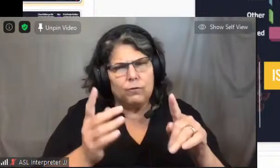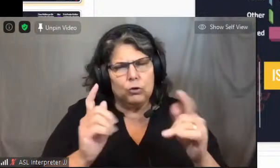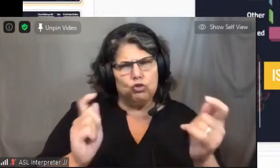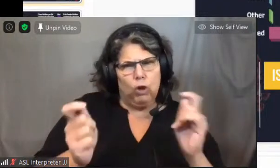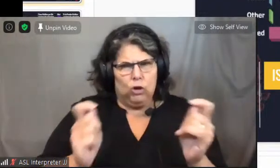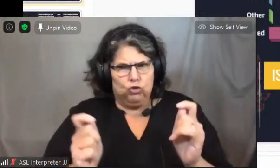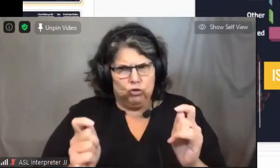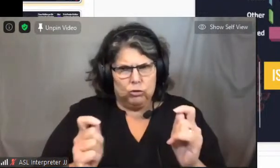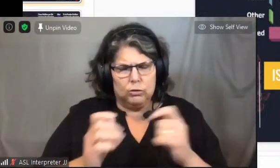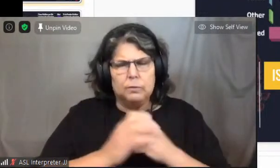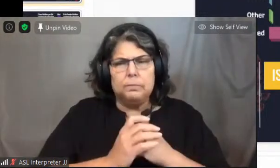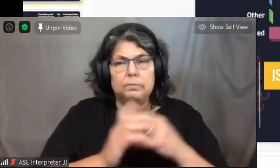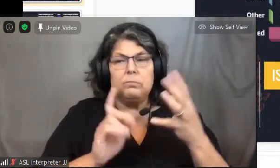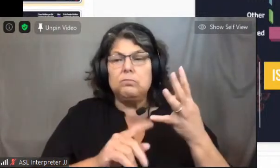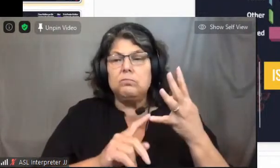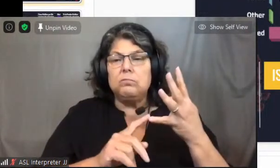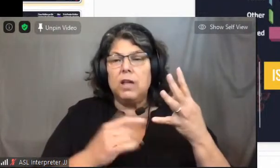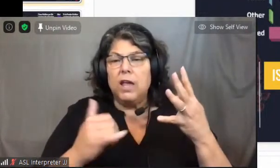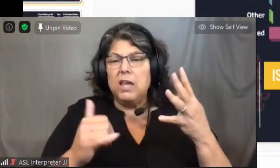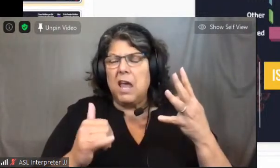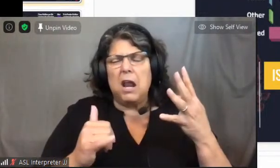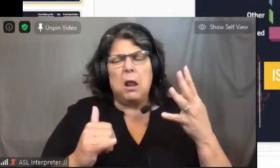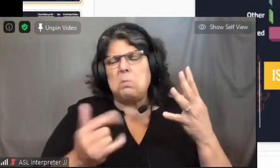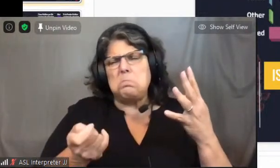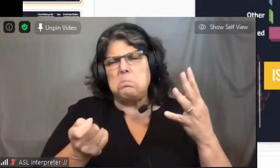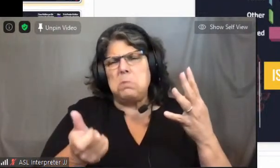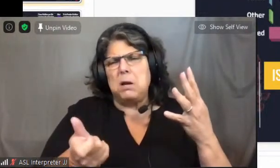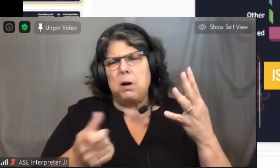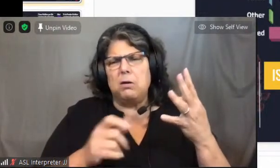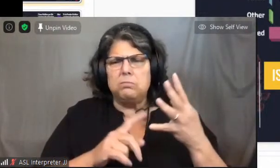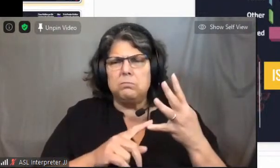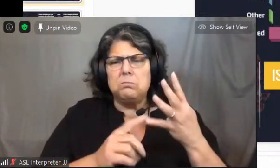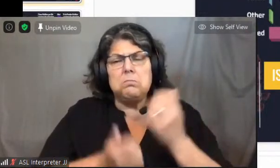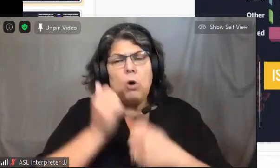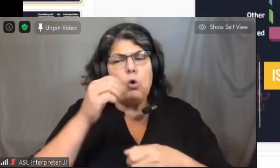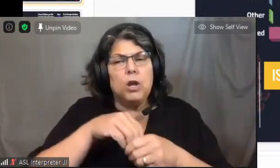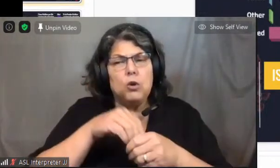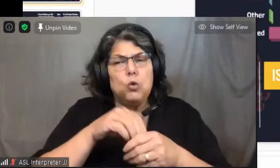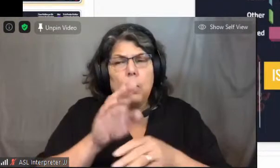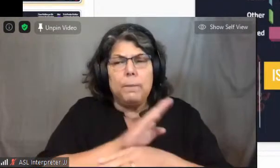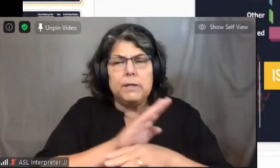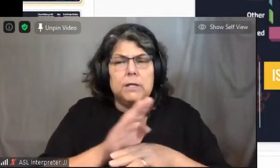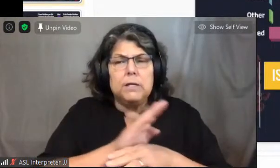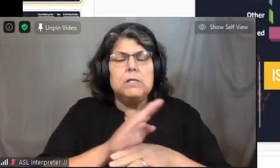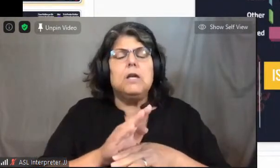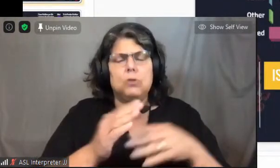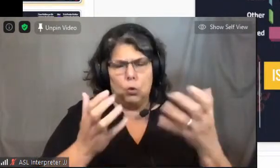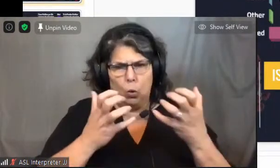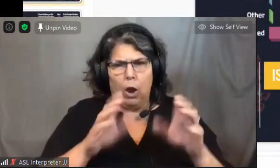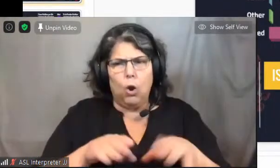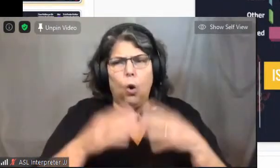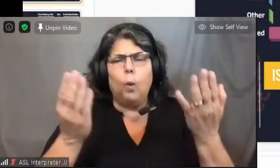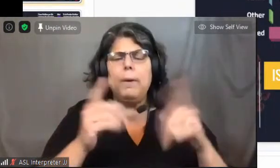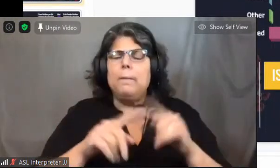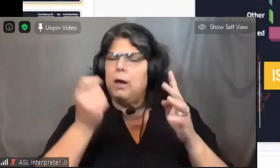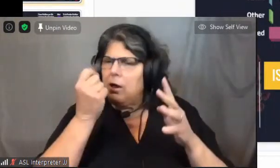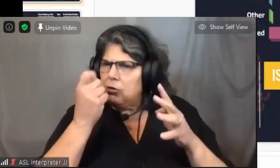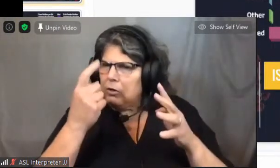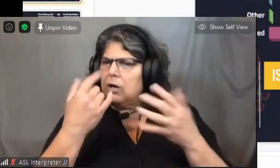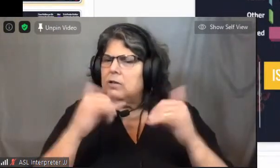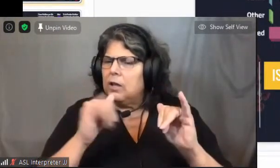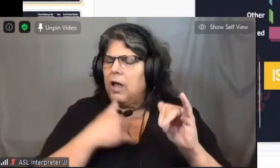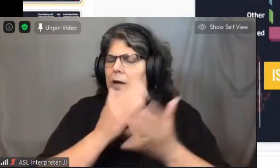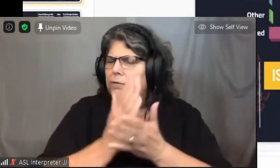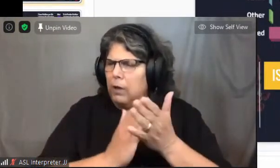finally, yellow, minimal. Most indoor businesses we would like to have open, but with modifications. So